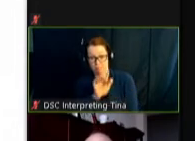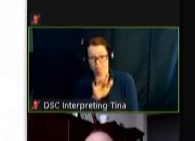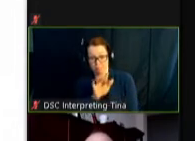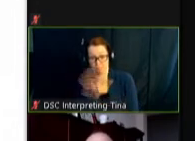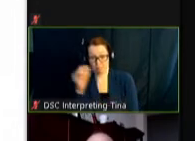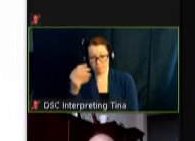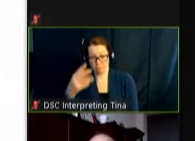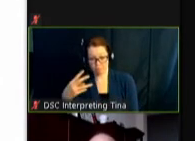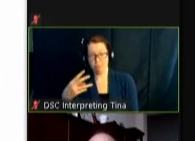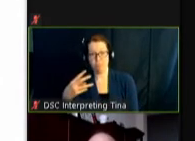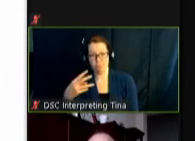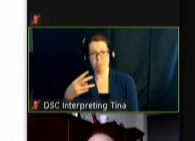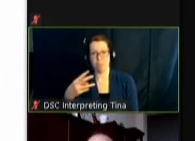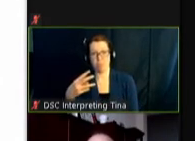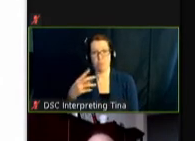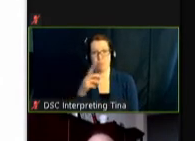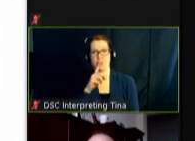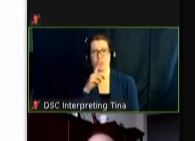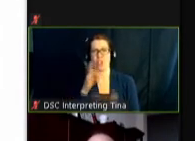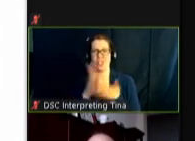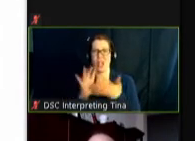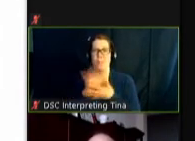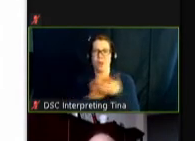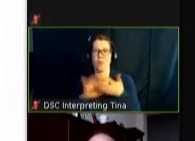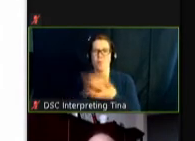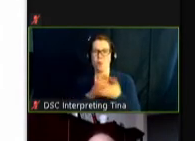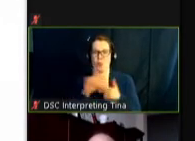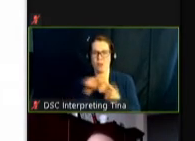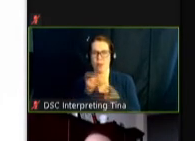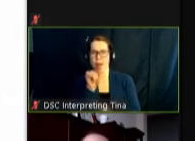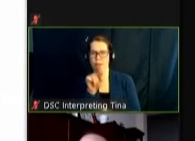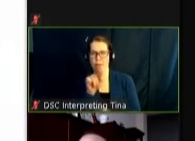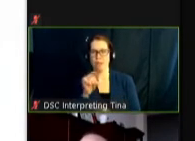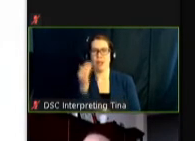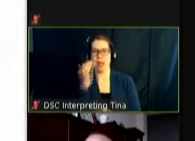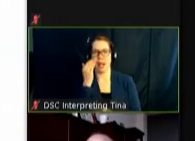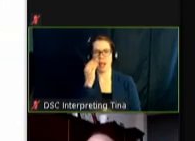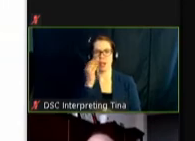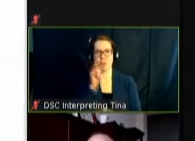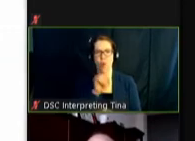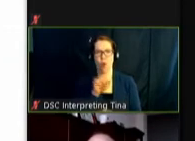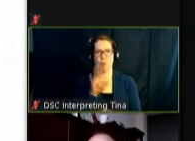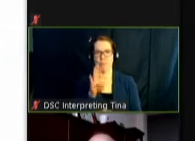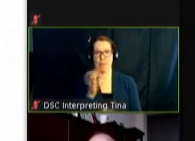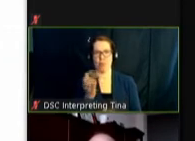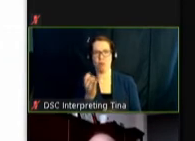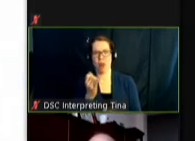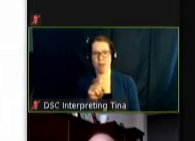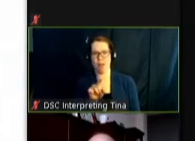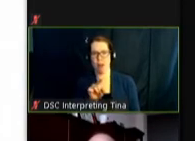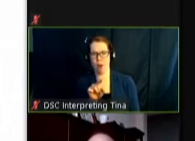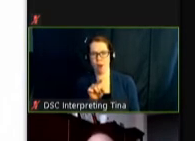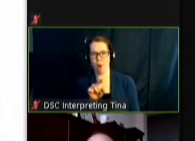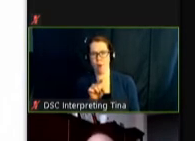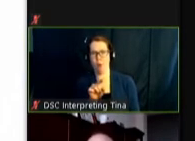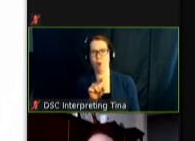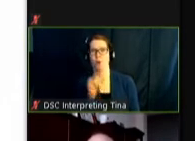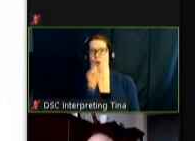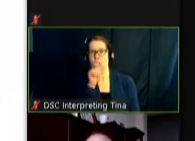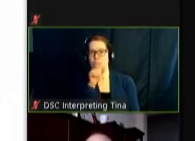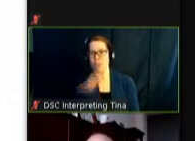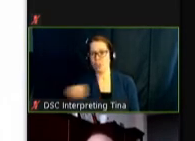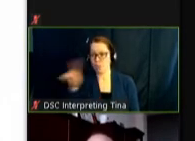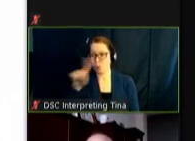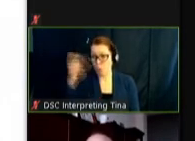Hey, Shannon, there is some confusion on this. I know this is for 1B right now. So I want to make sure that